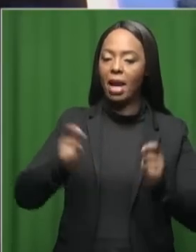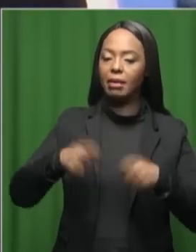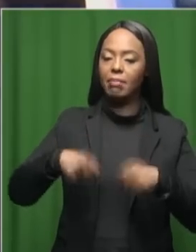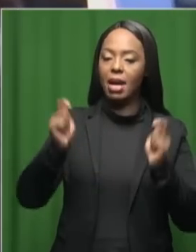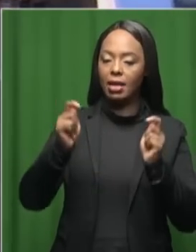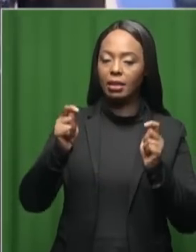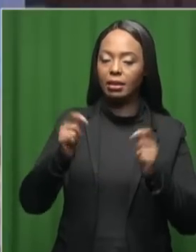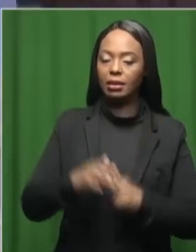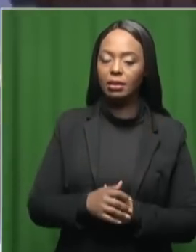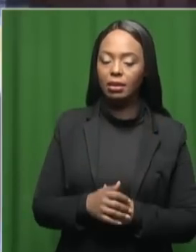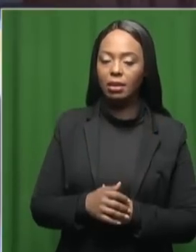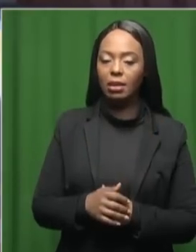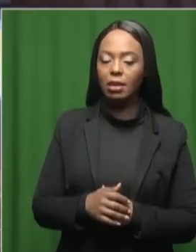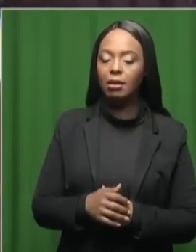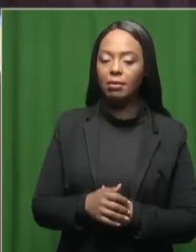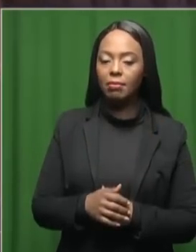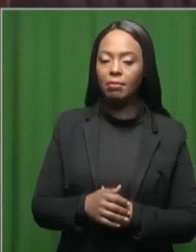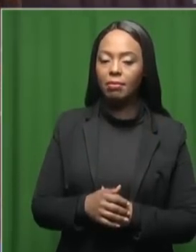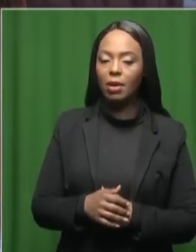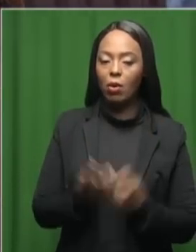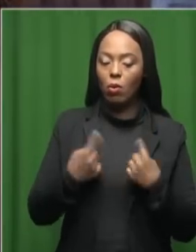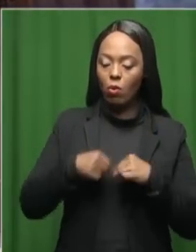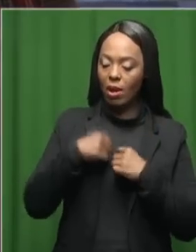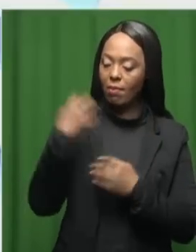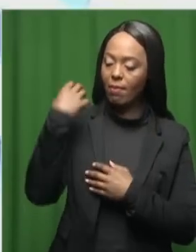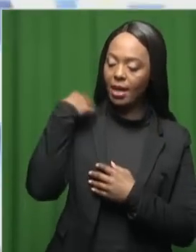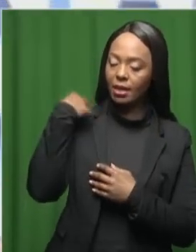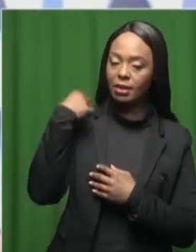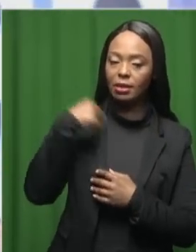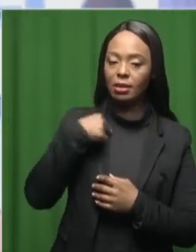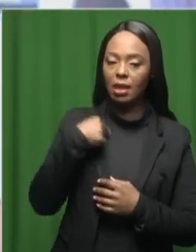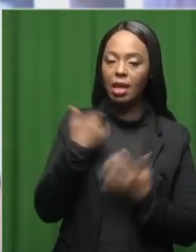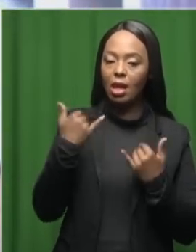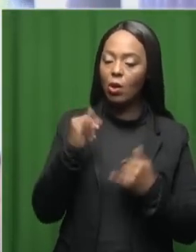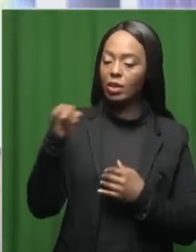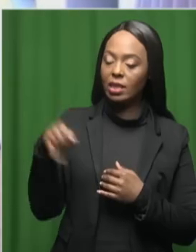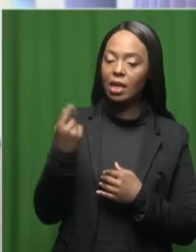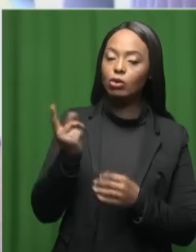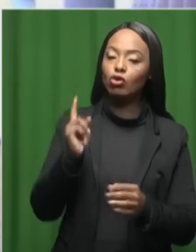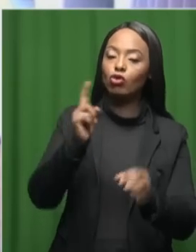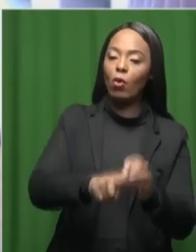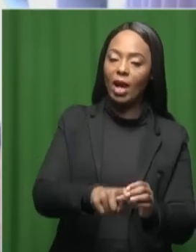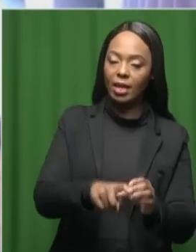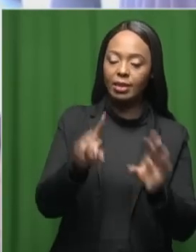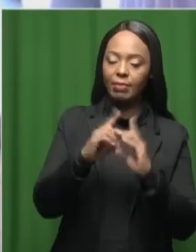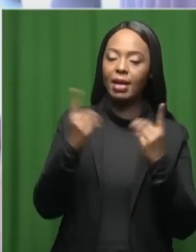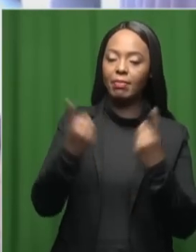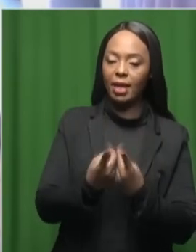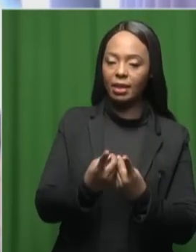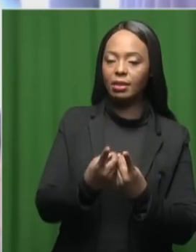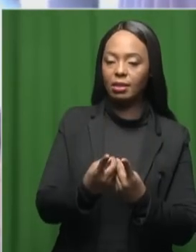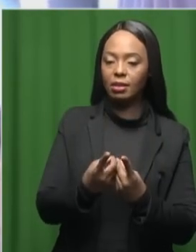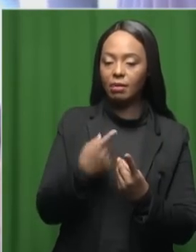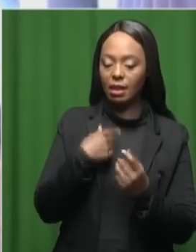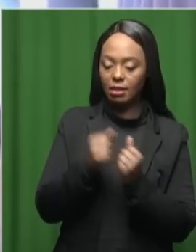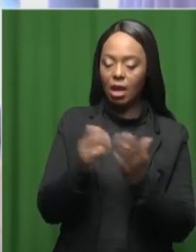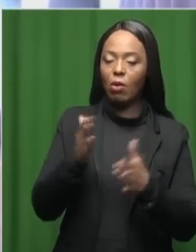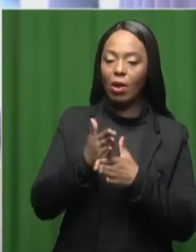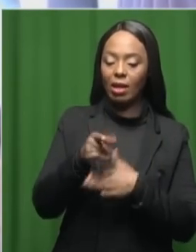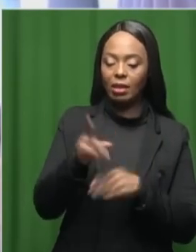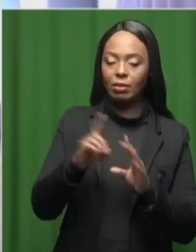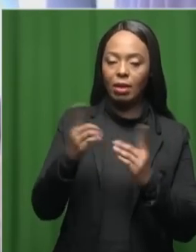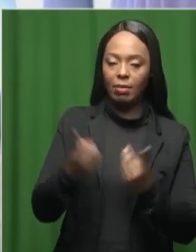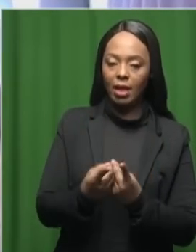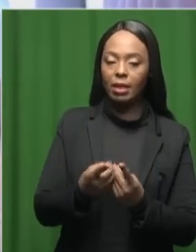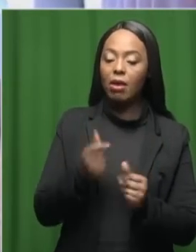under us as the minister who have just joined, but we will be following it, and we are not